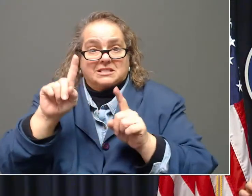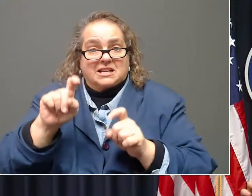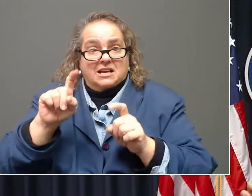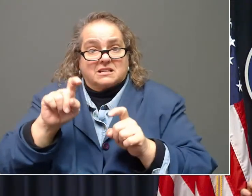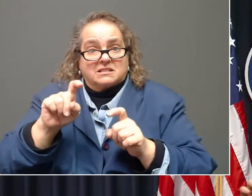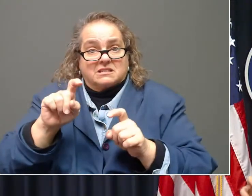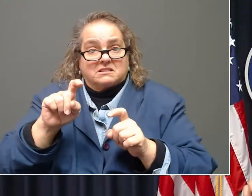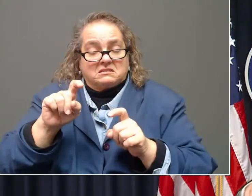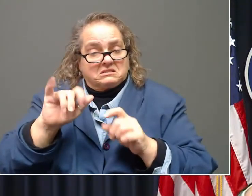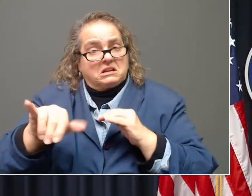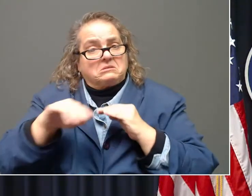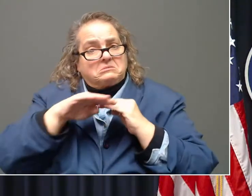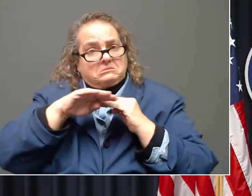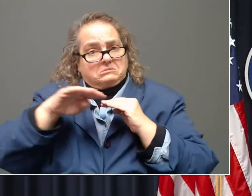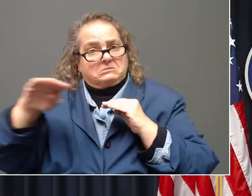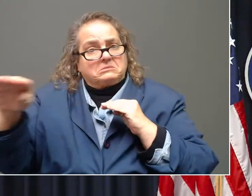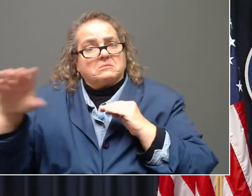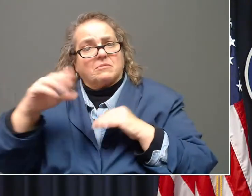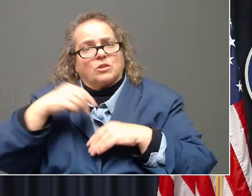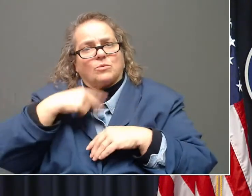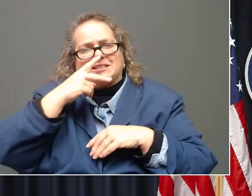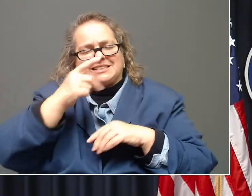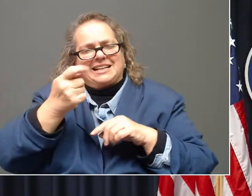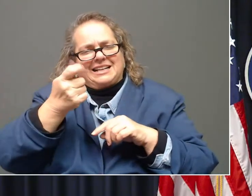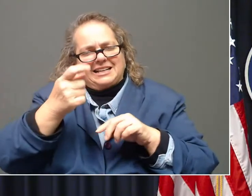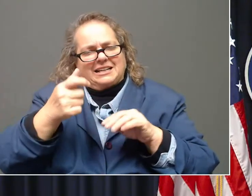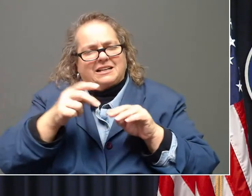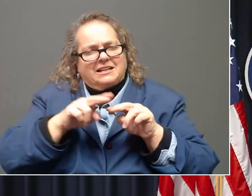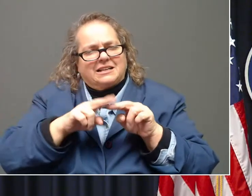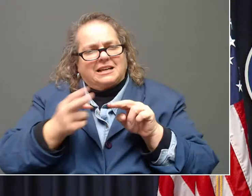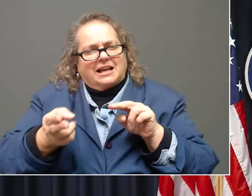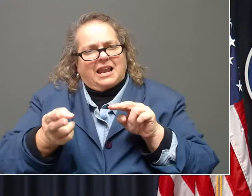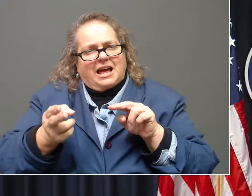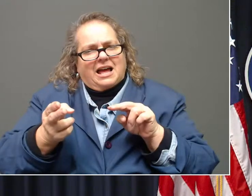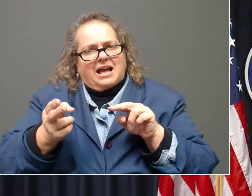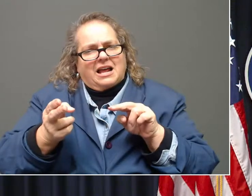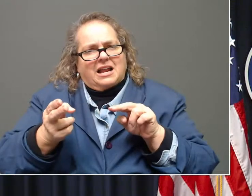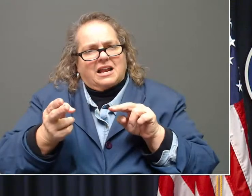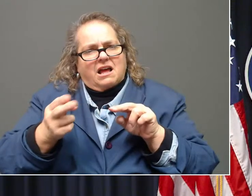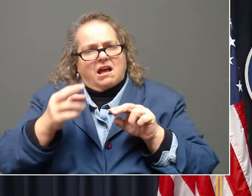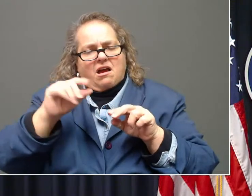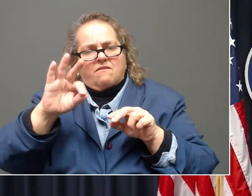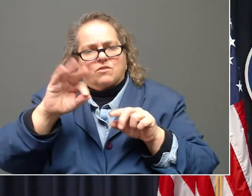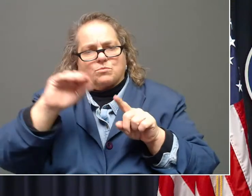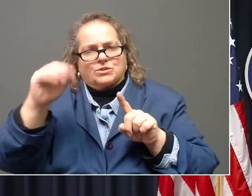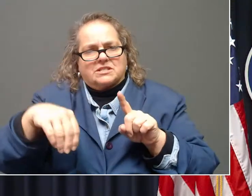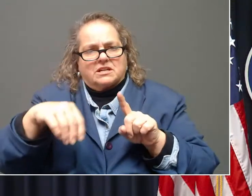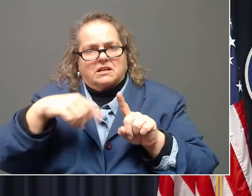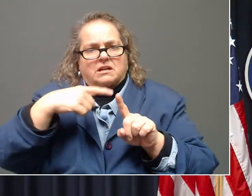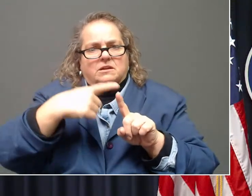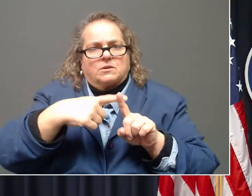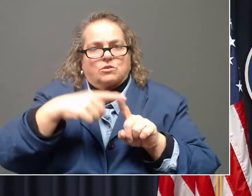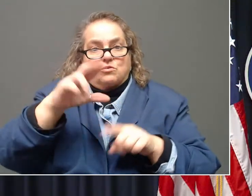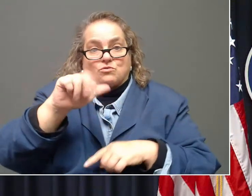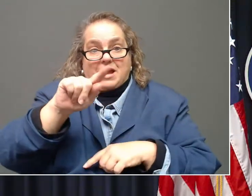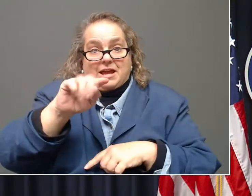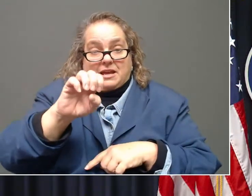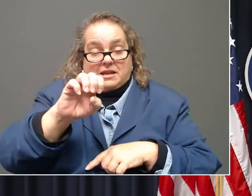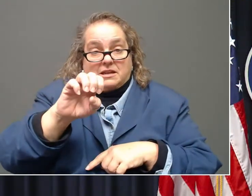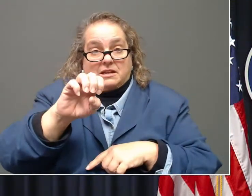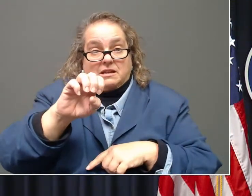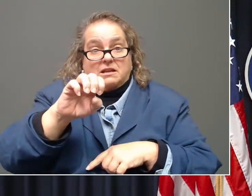might that be contributing to declining case numbers? So we believe that testing